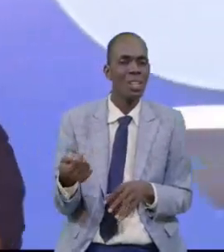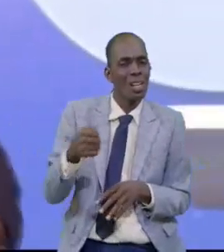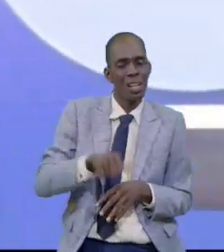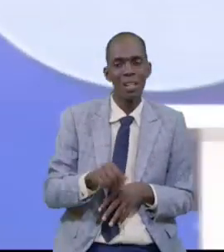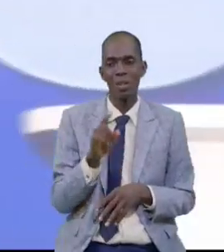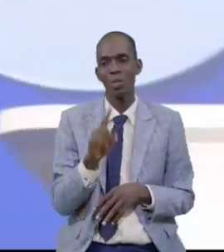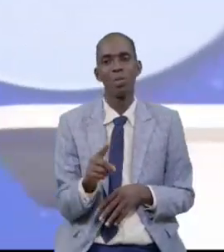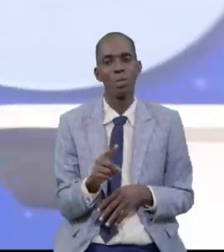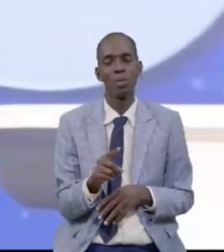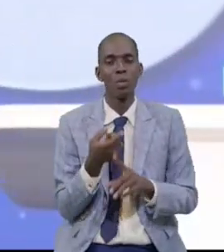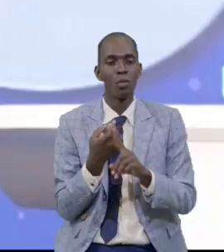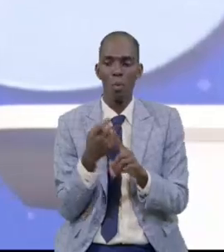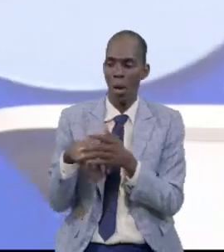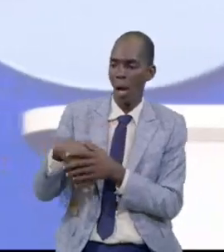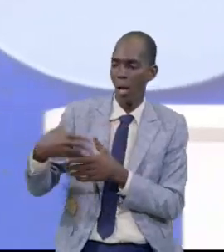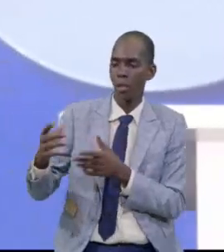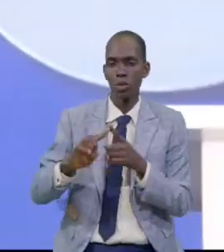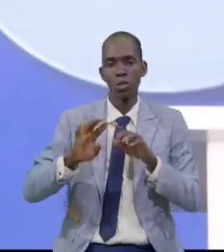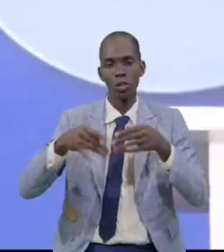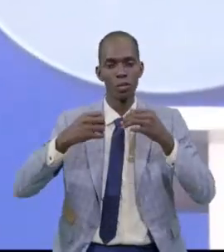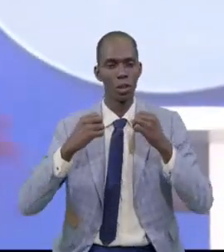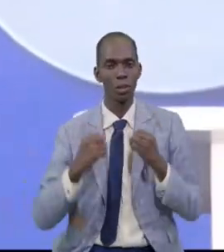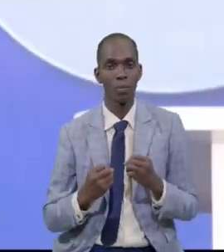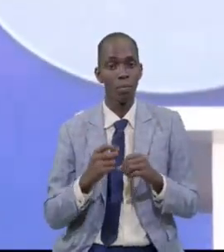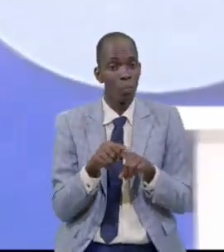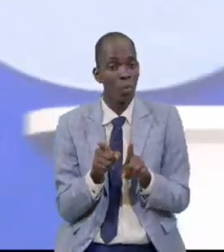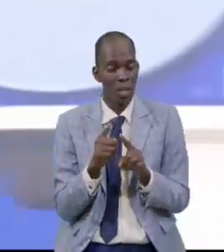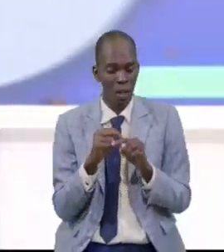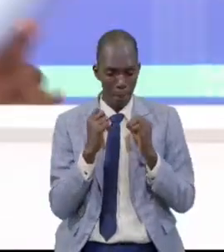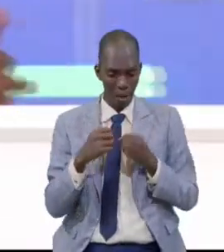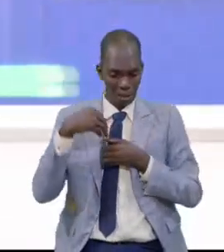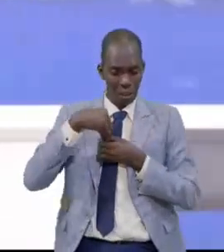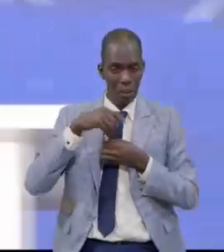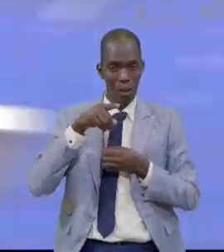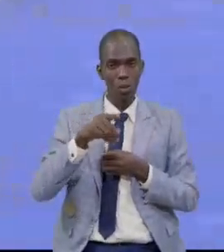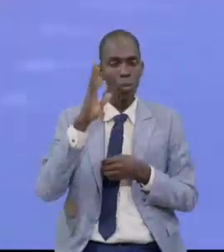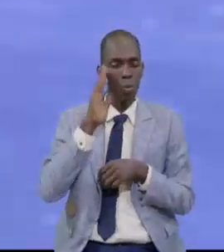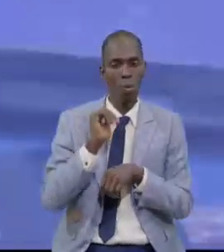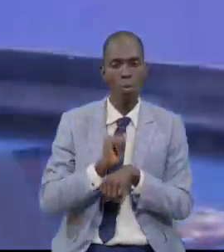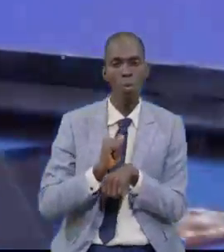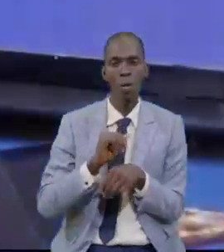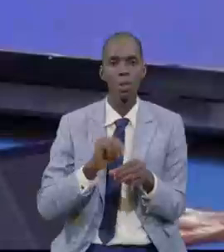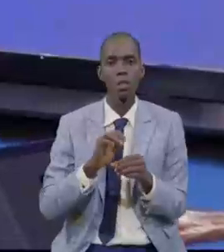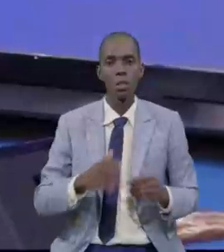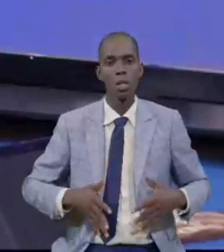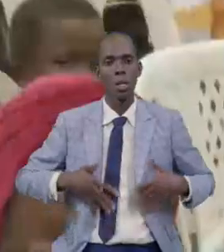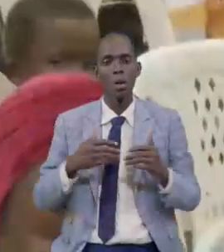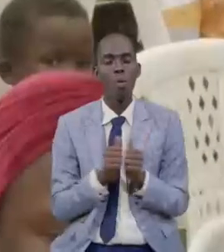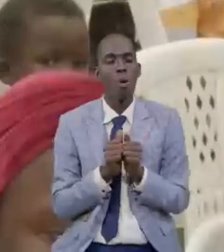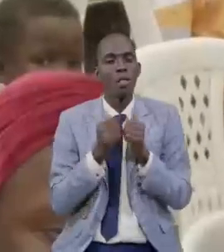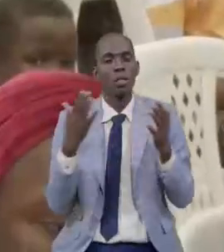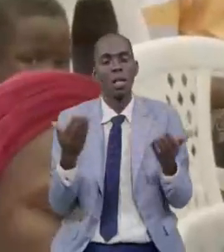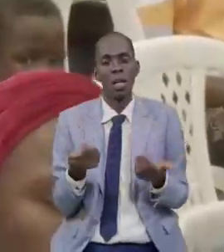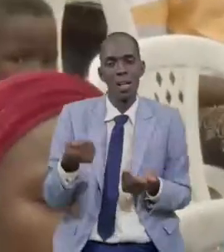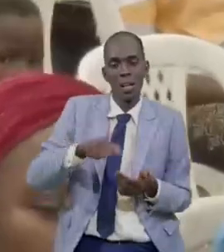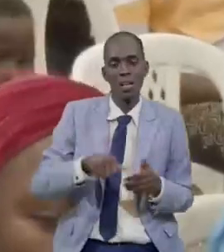you. The power within will work in your life without limitation in